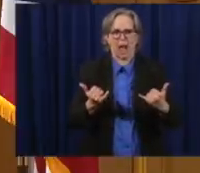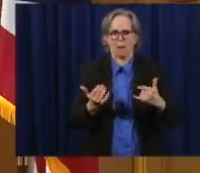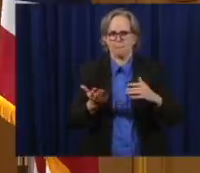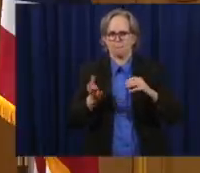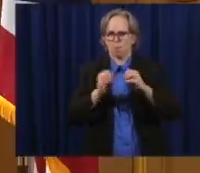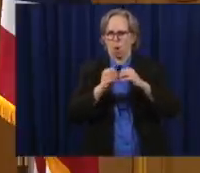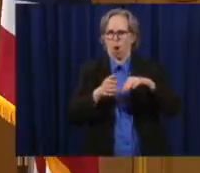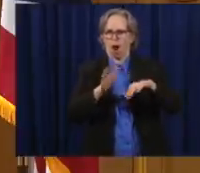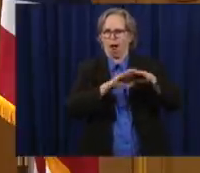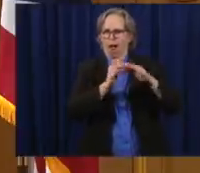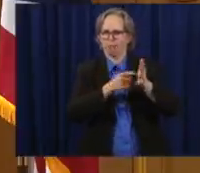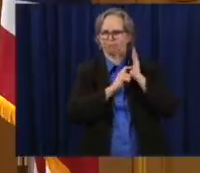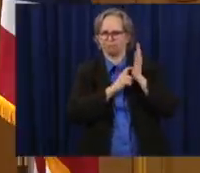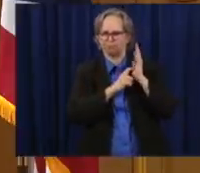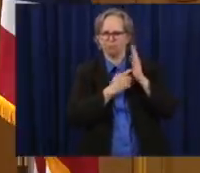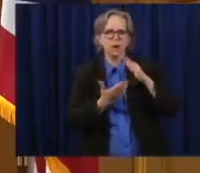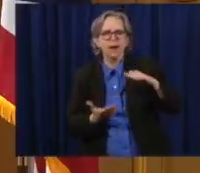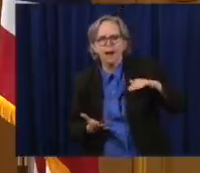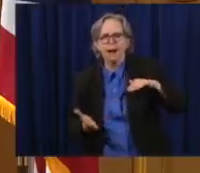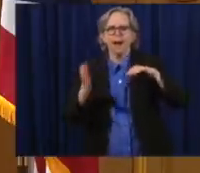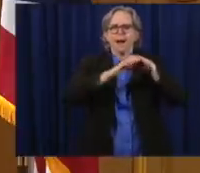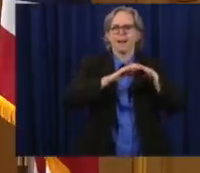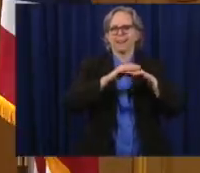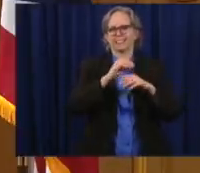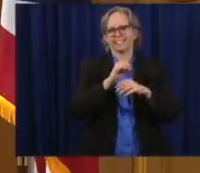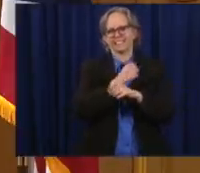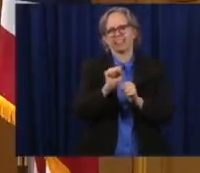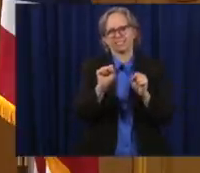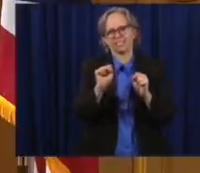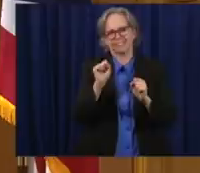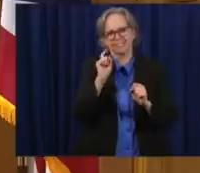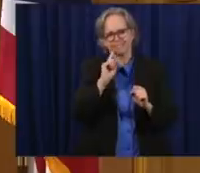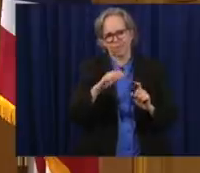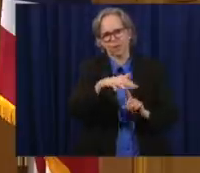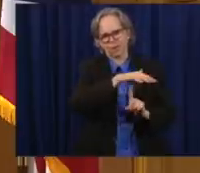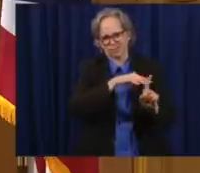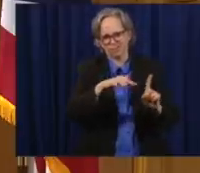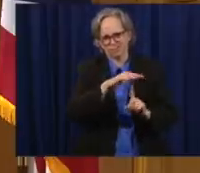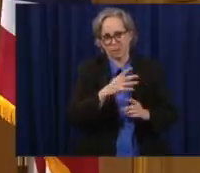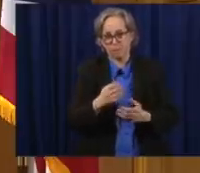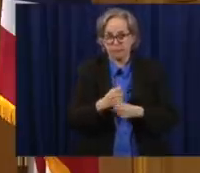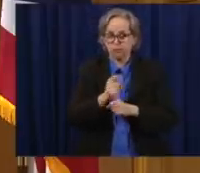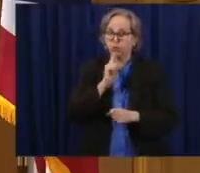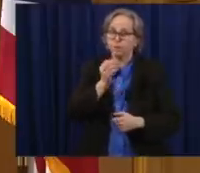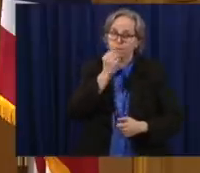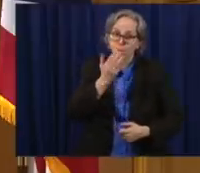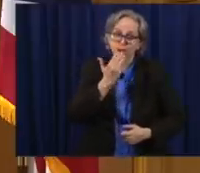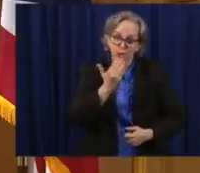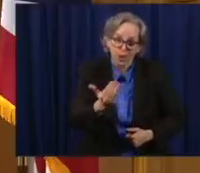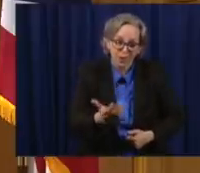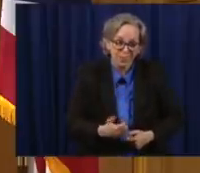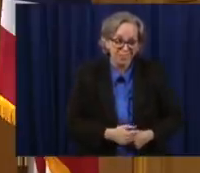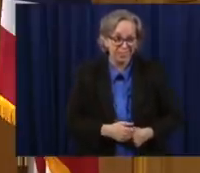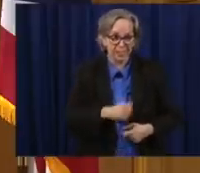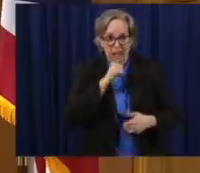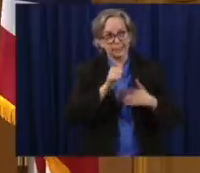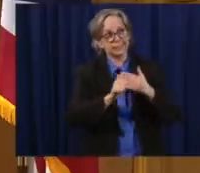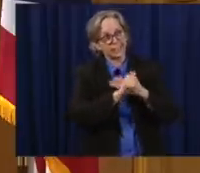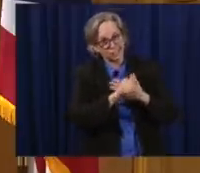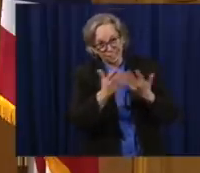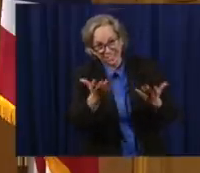other safety things that restaurants have to do to make sure the food is good and wholesome and is not dangerous, is added